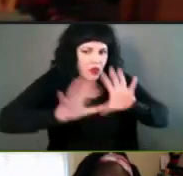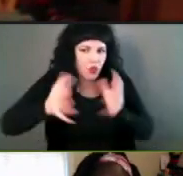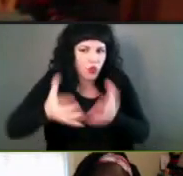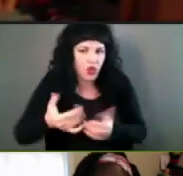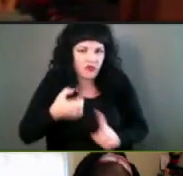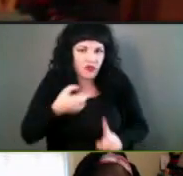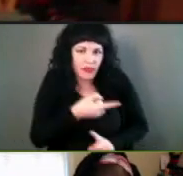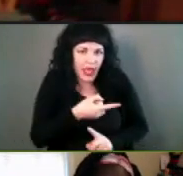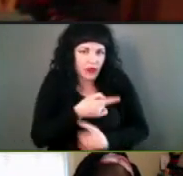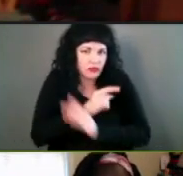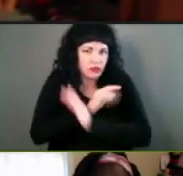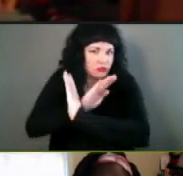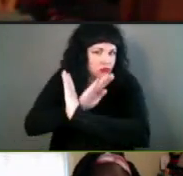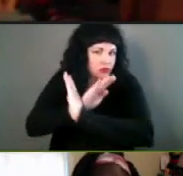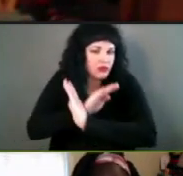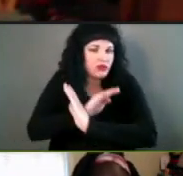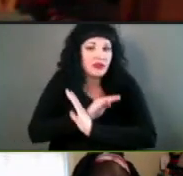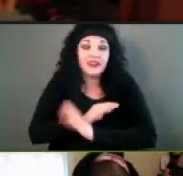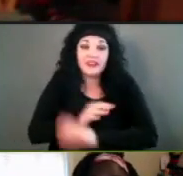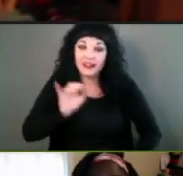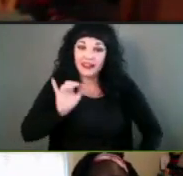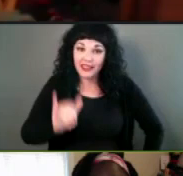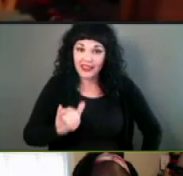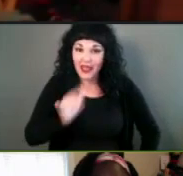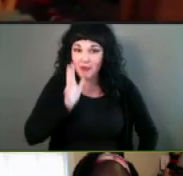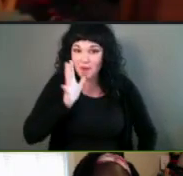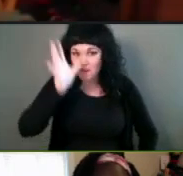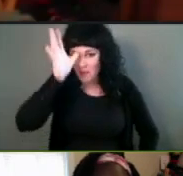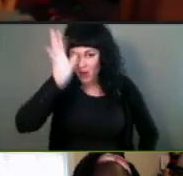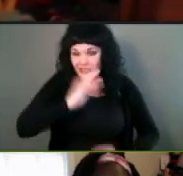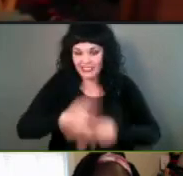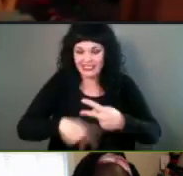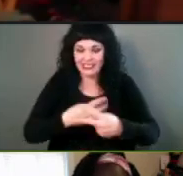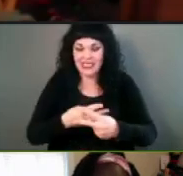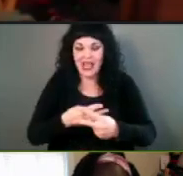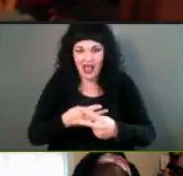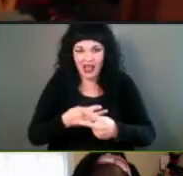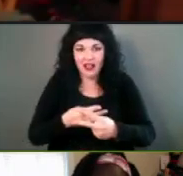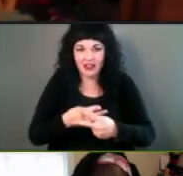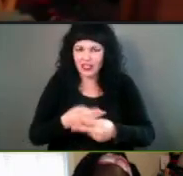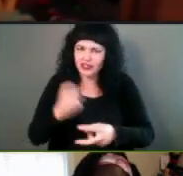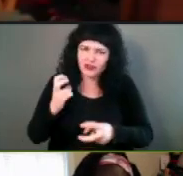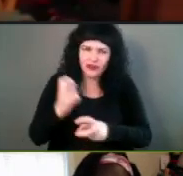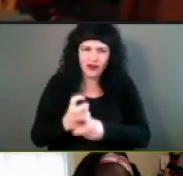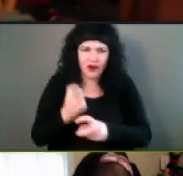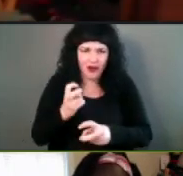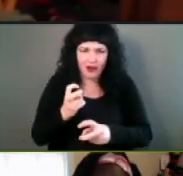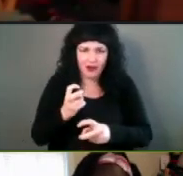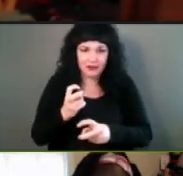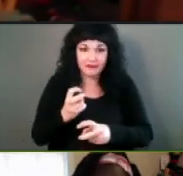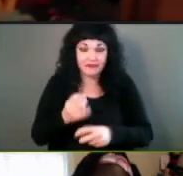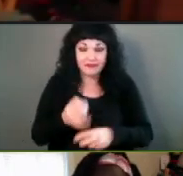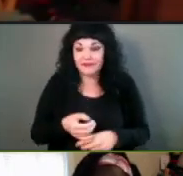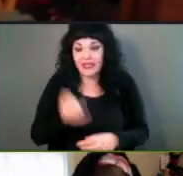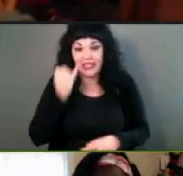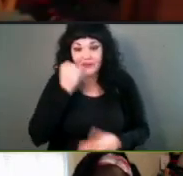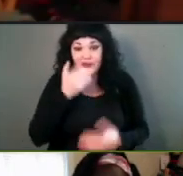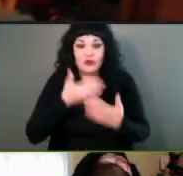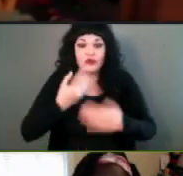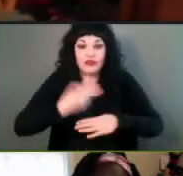parenting style is hard on a good day, but it's even harder when you're living through a global pandemic and the start of a